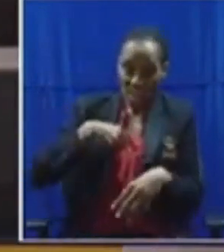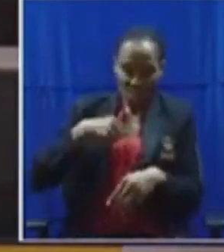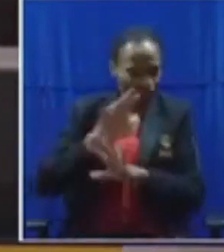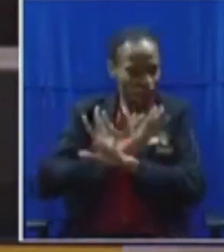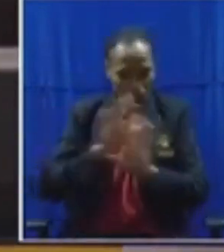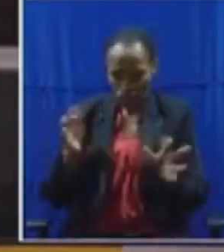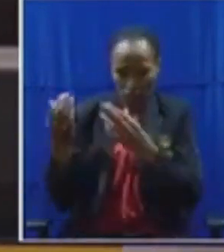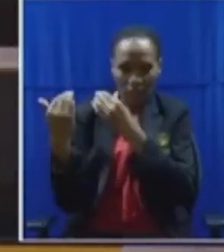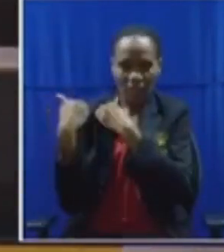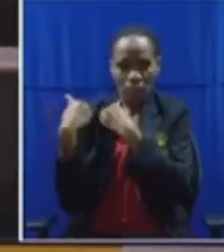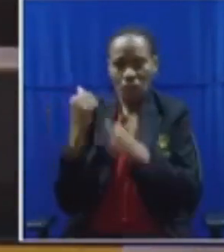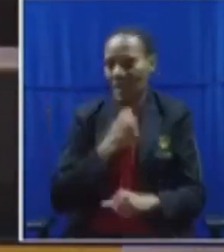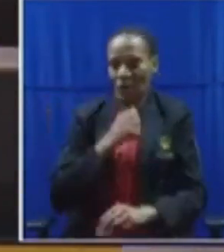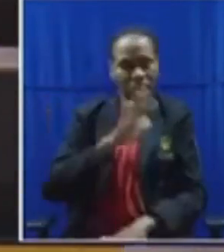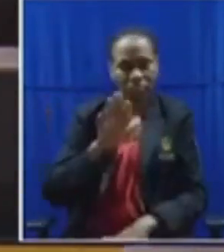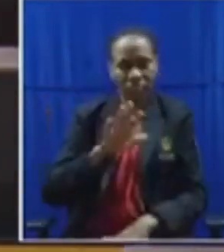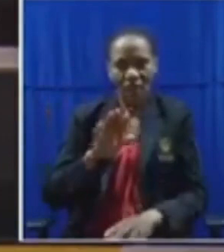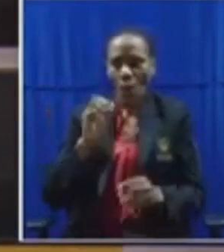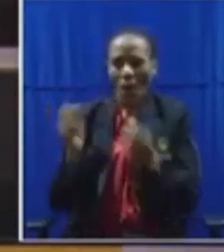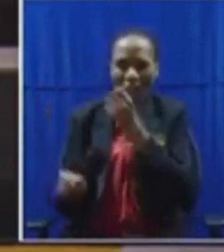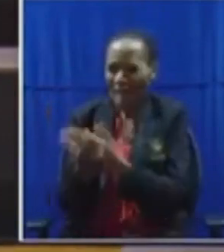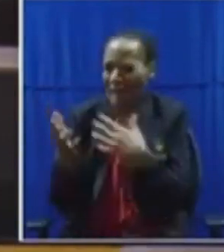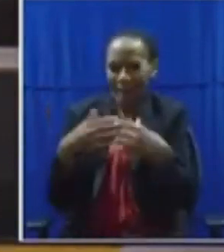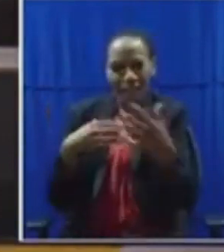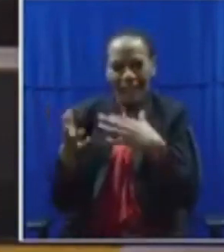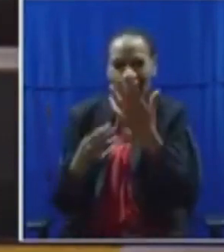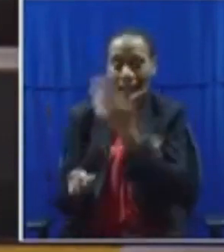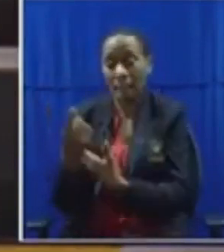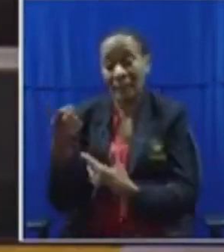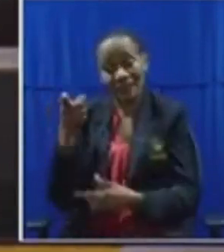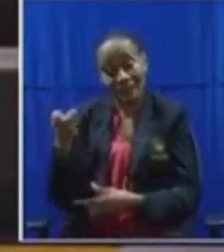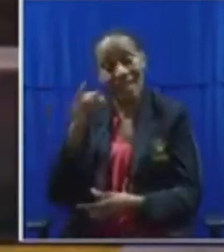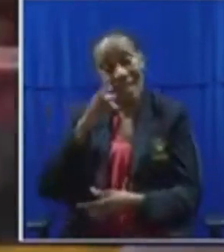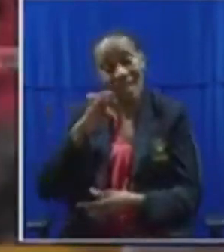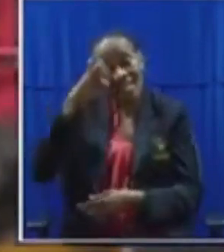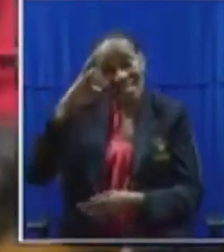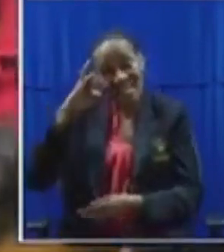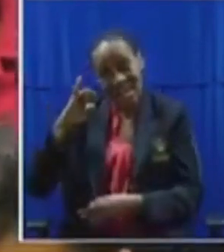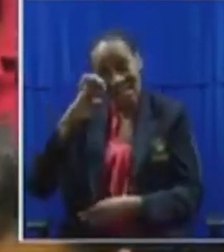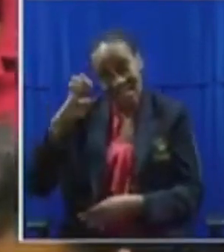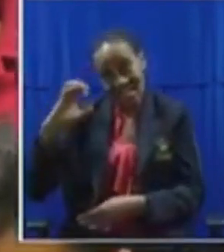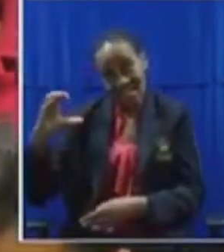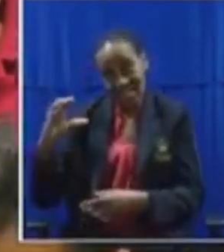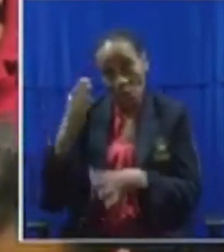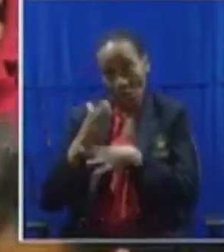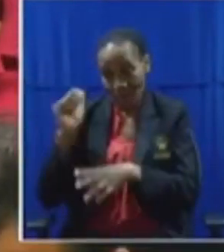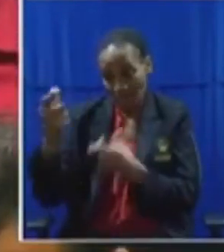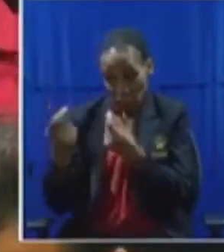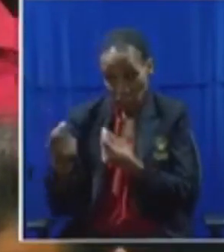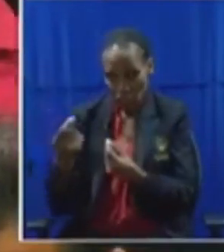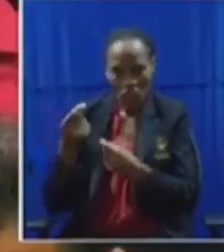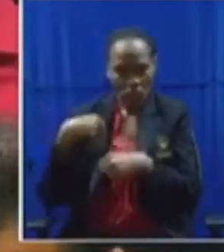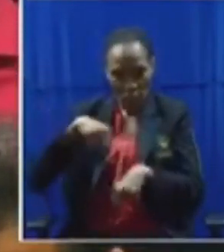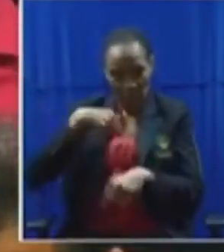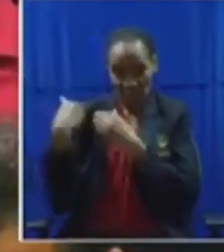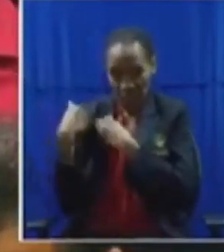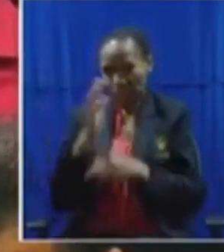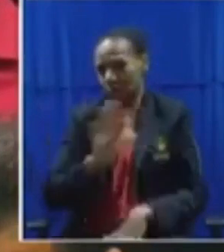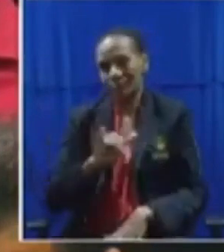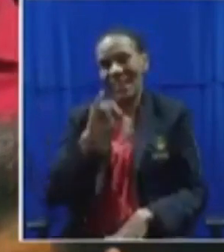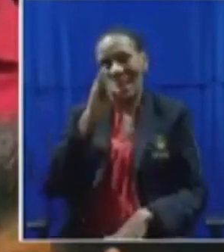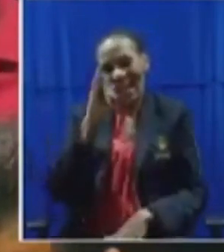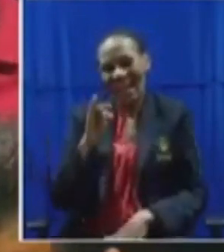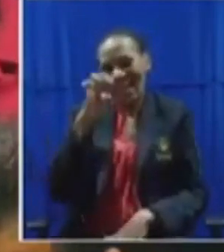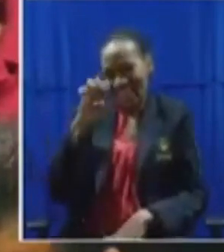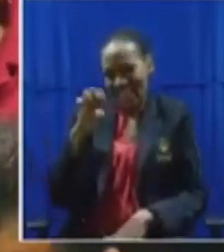for transactions that are done by the Independent Electoral Commission. The Independent Electoral Commission does